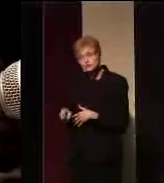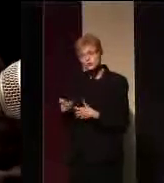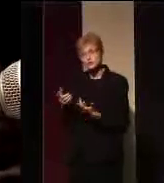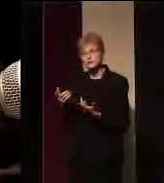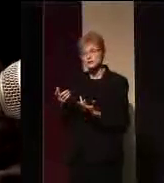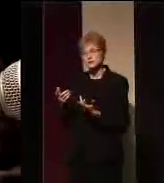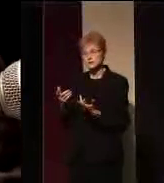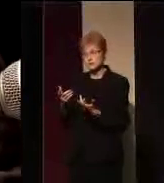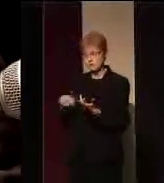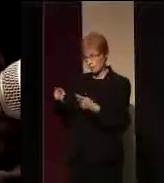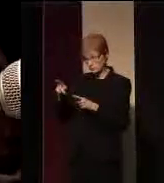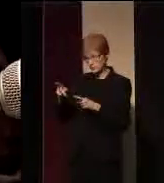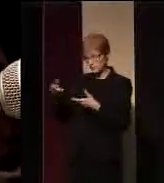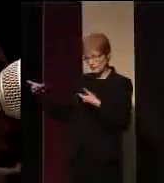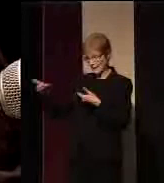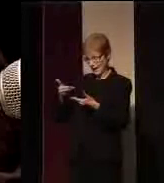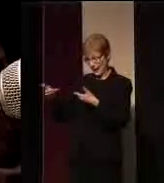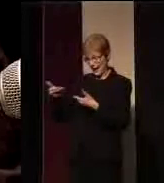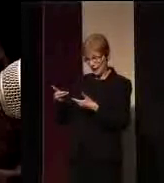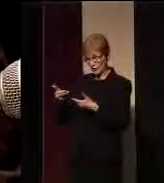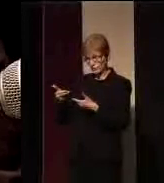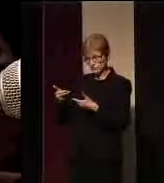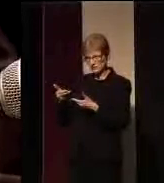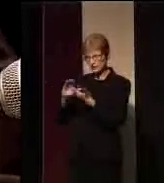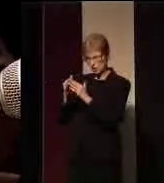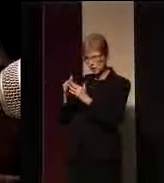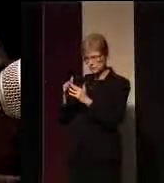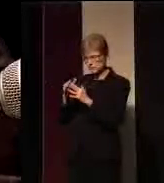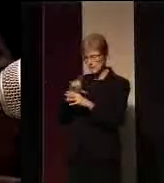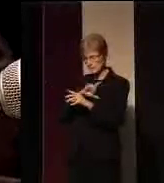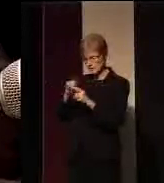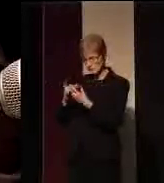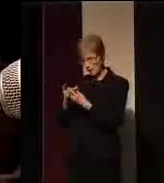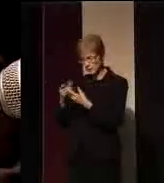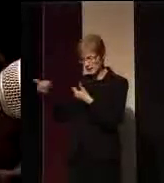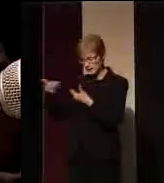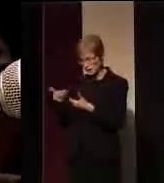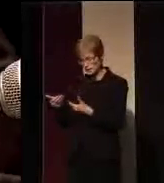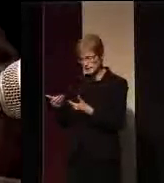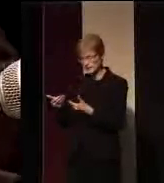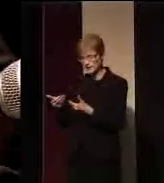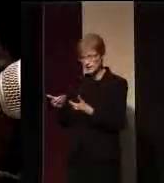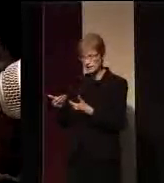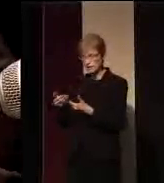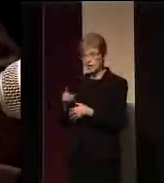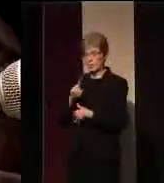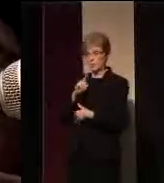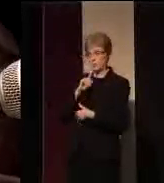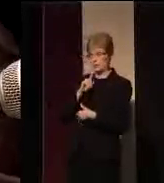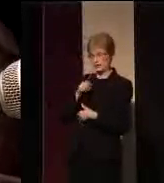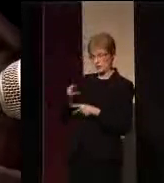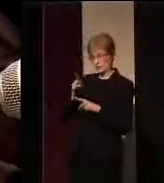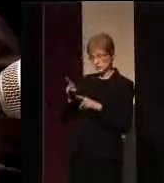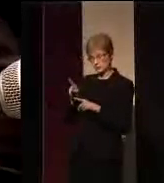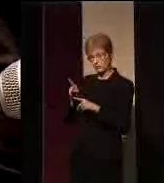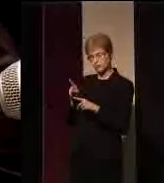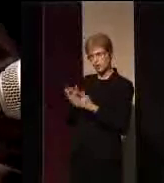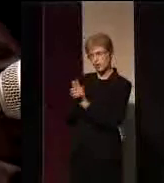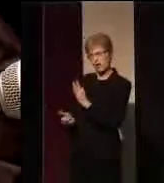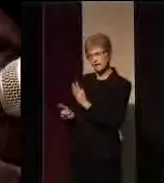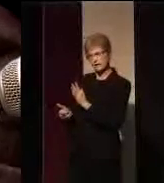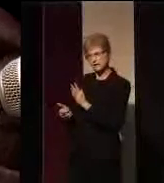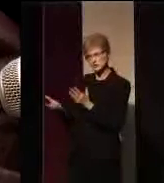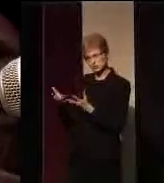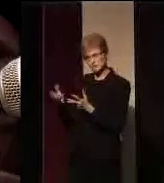people that they're hiring, especially in these urban communities, are inherently disqualified to serve in those communities. They have